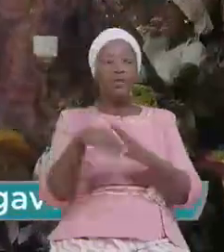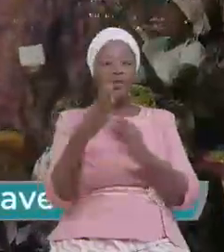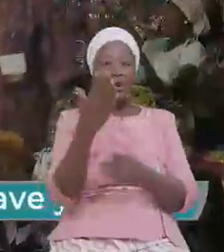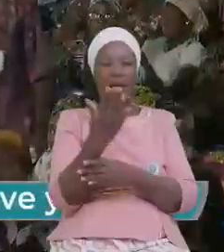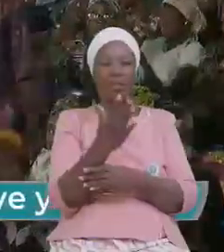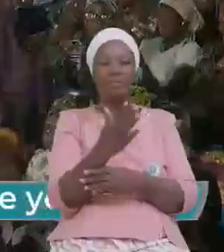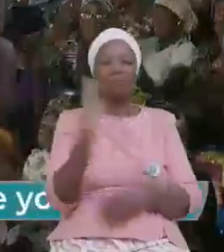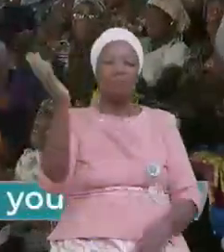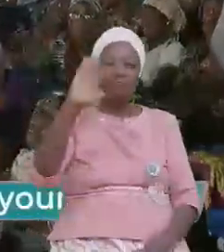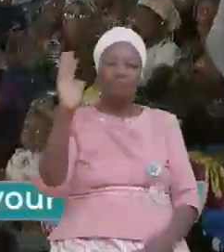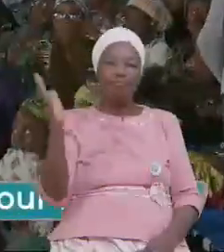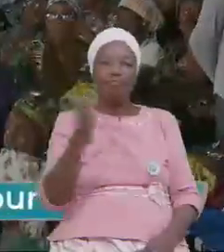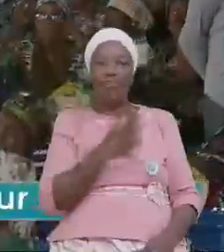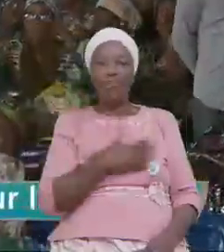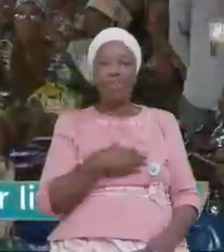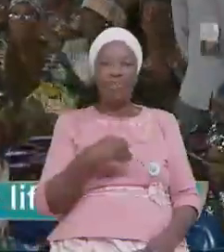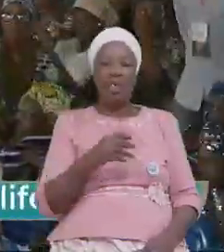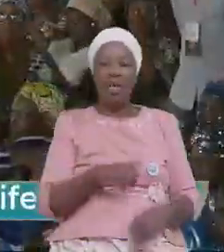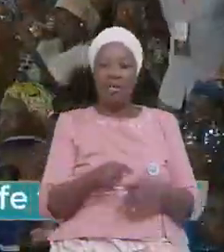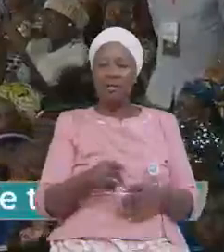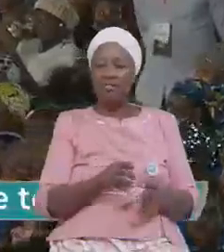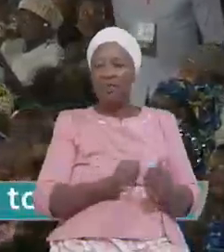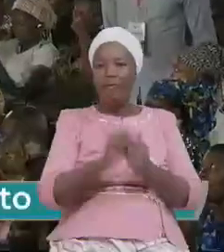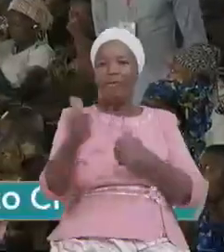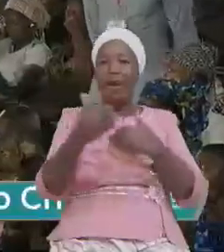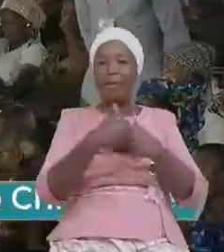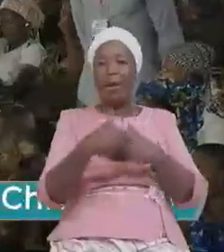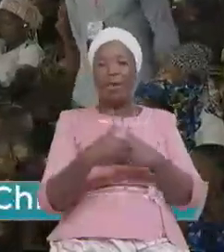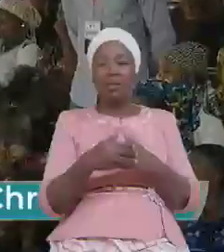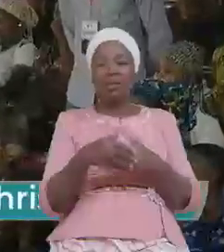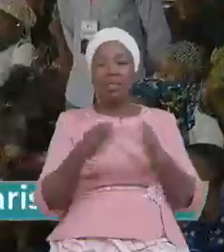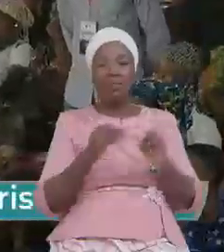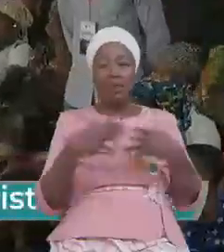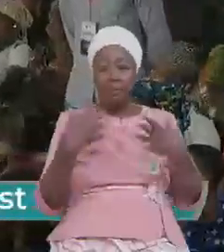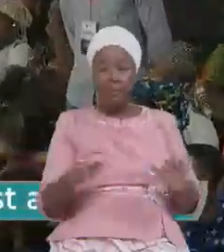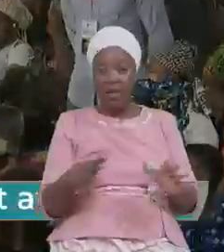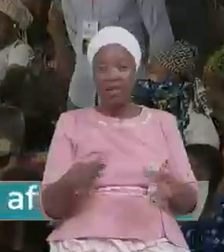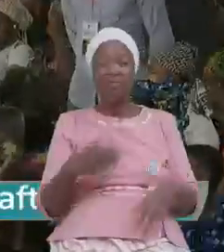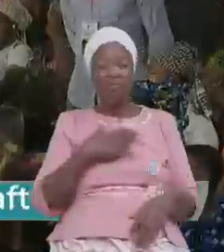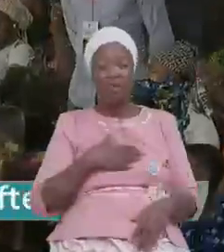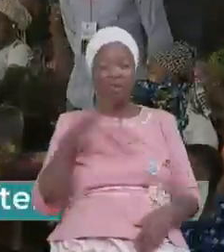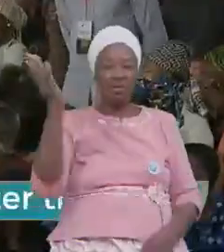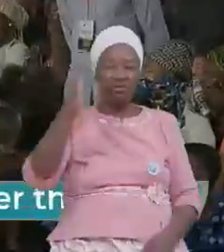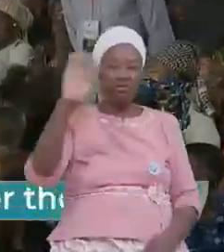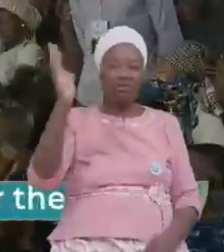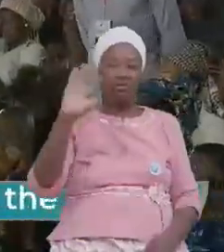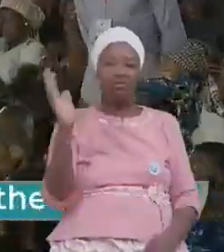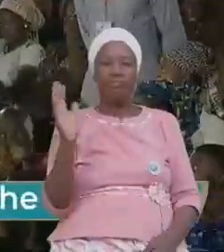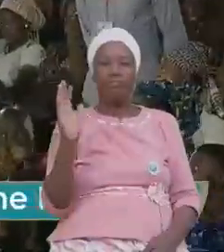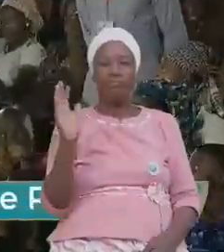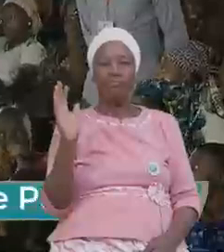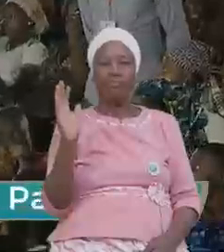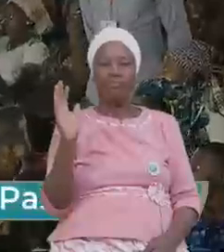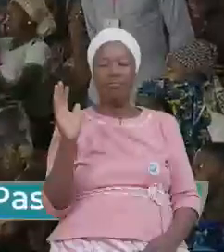at the extreme end. If you are true, let me see the flag.